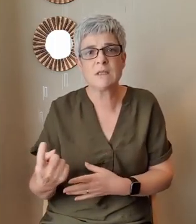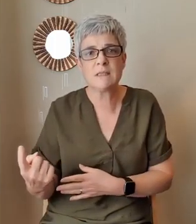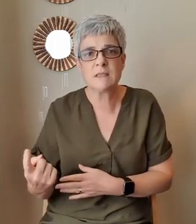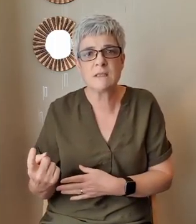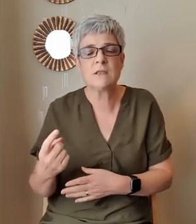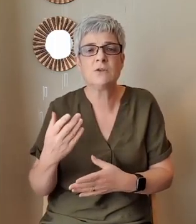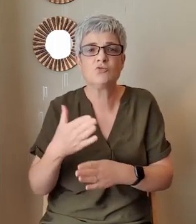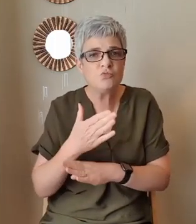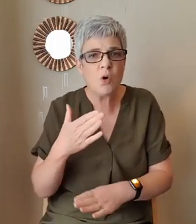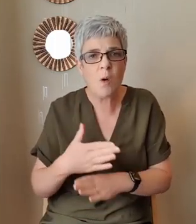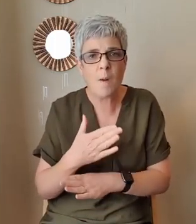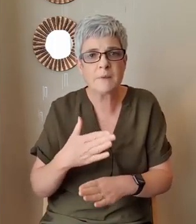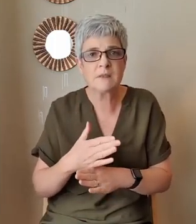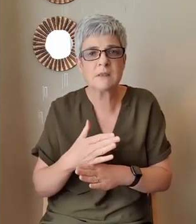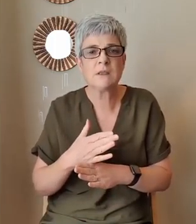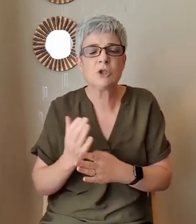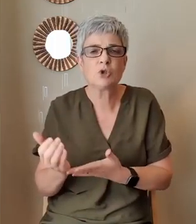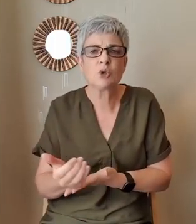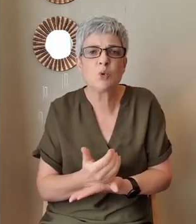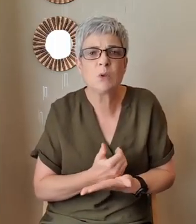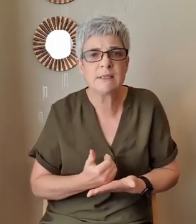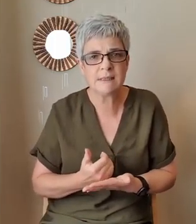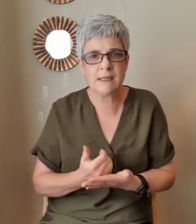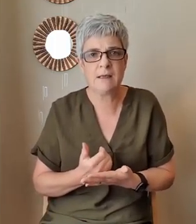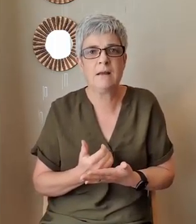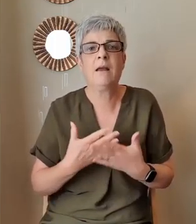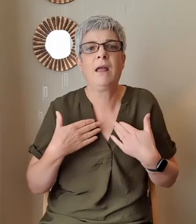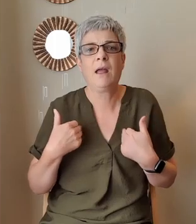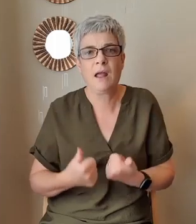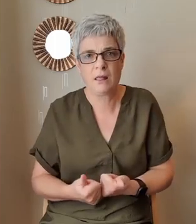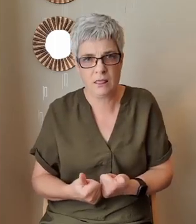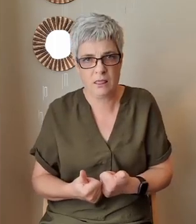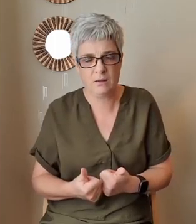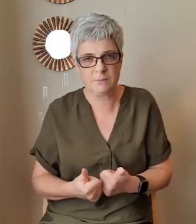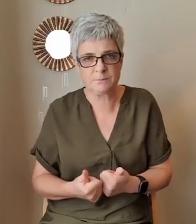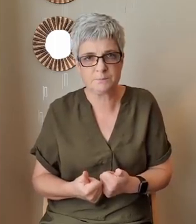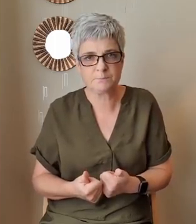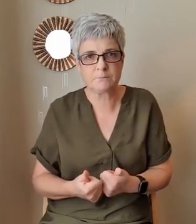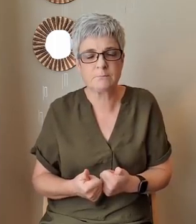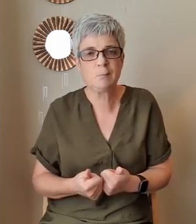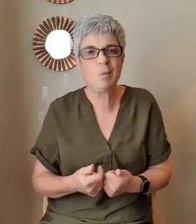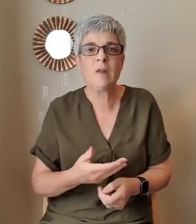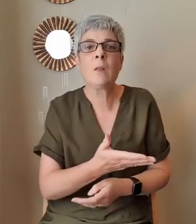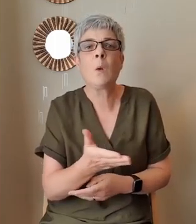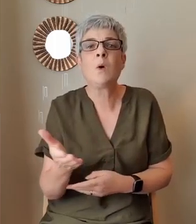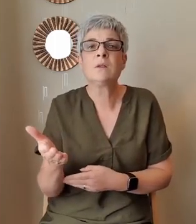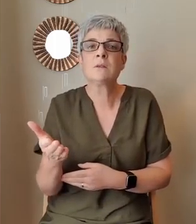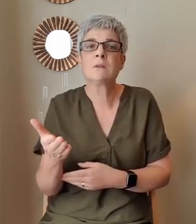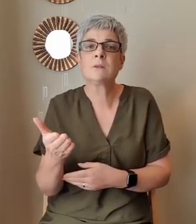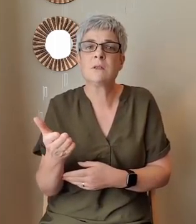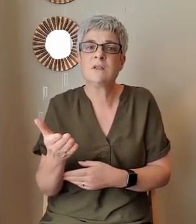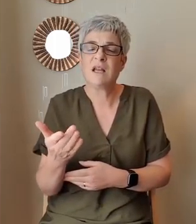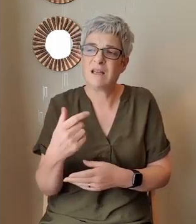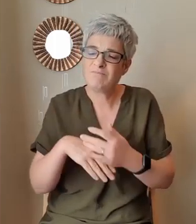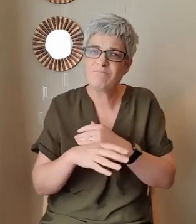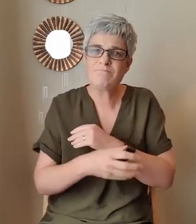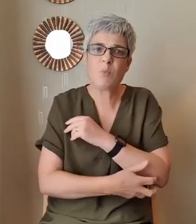ones, jobs, security, health, those in